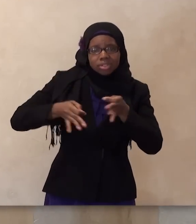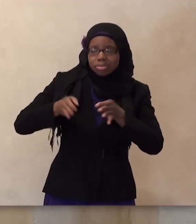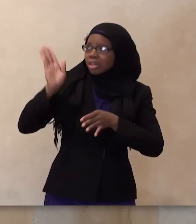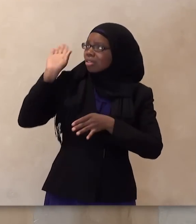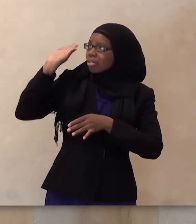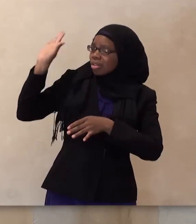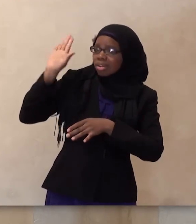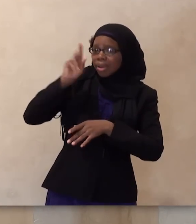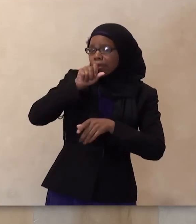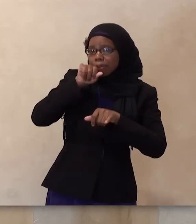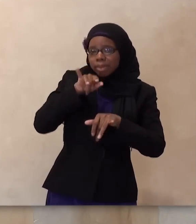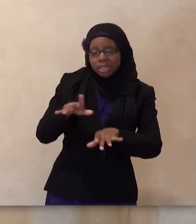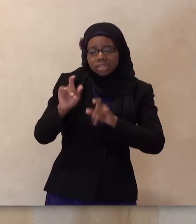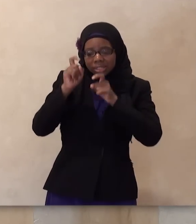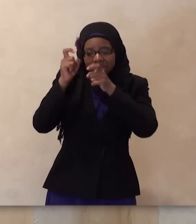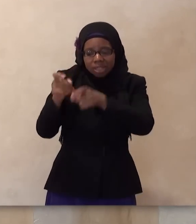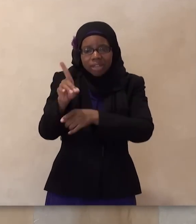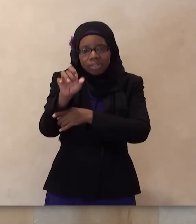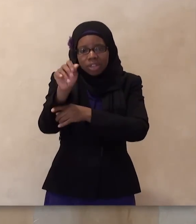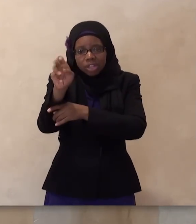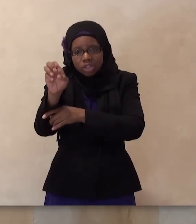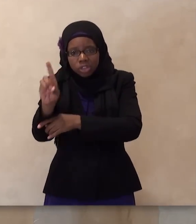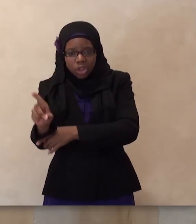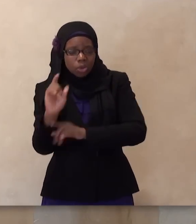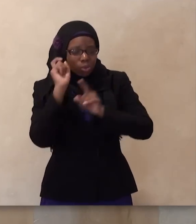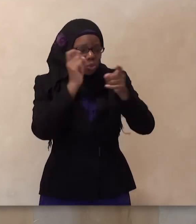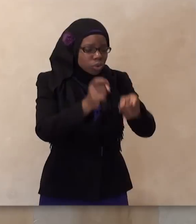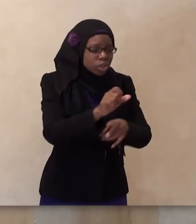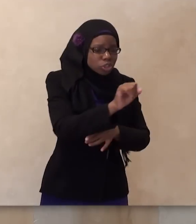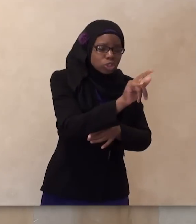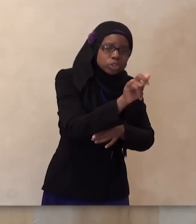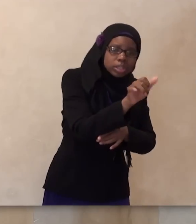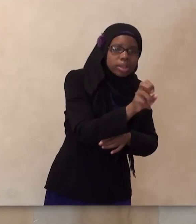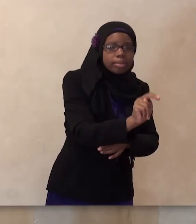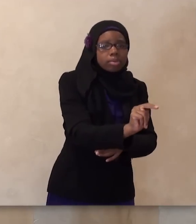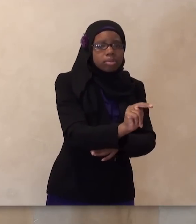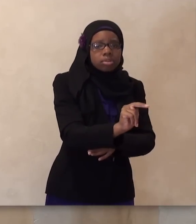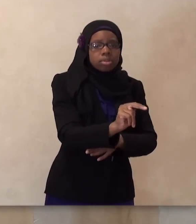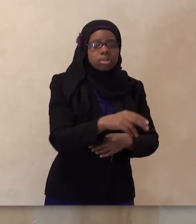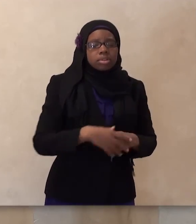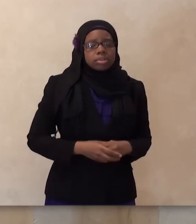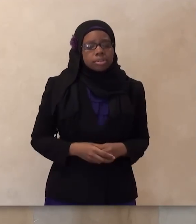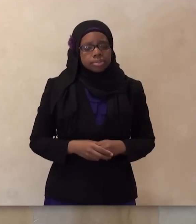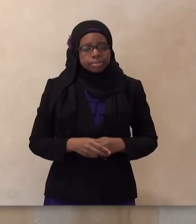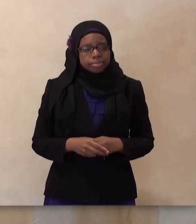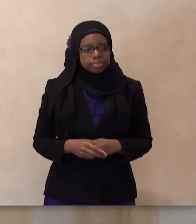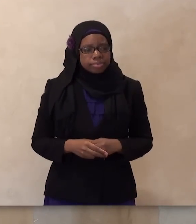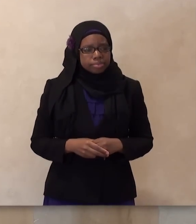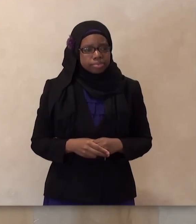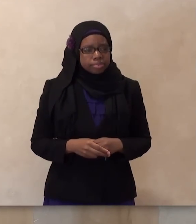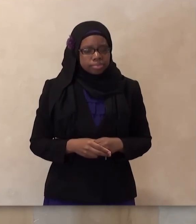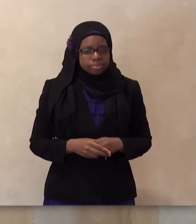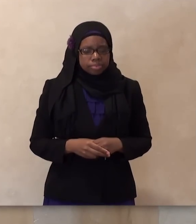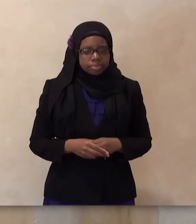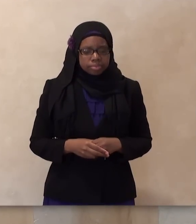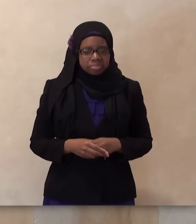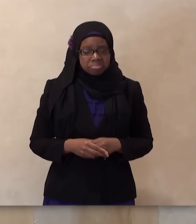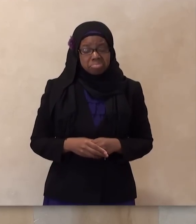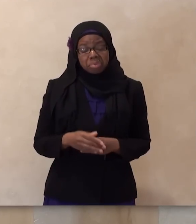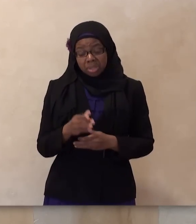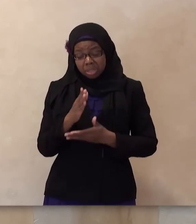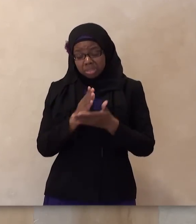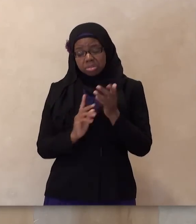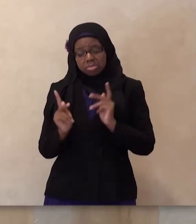he has given to Dawood alayhi salatu wa salam and Sulaiman alayhi salatu wa salam, and how many people, or some of them, were grateful to